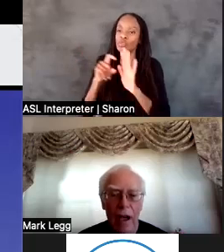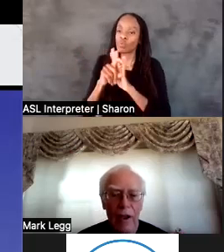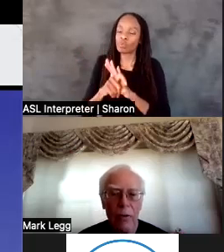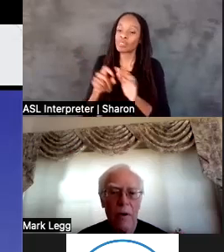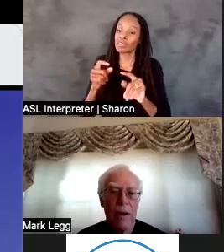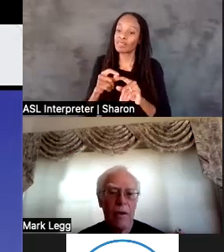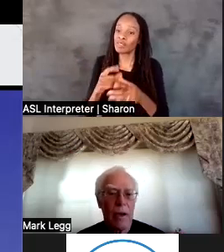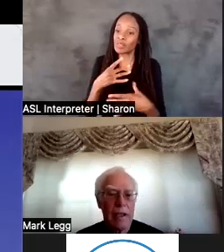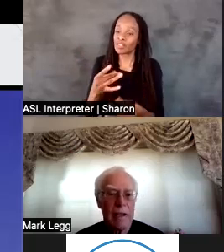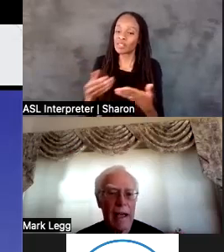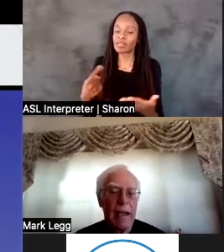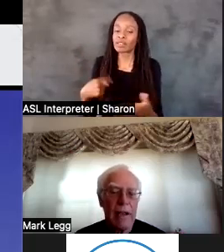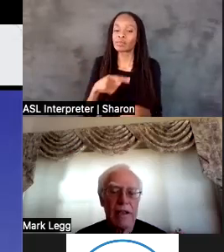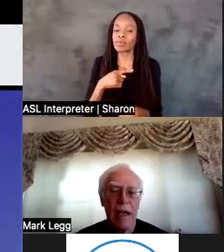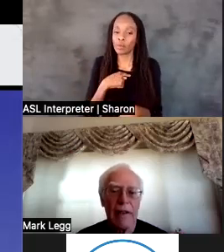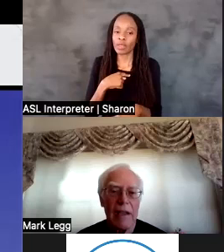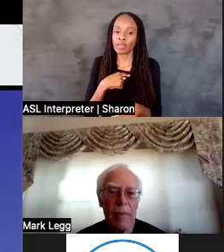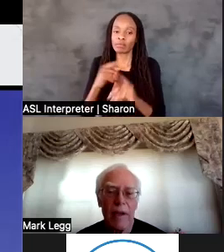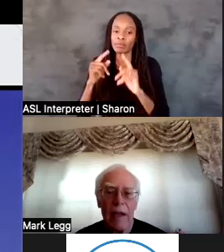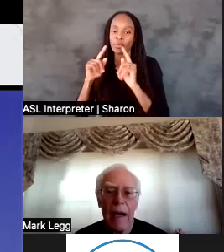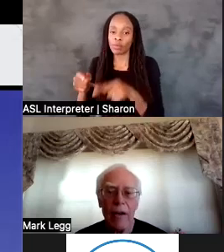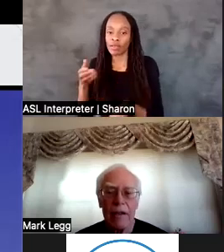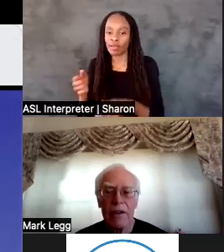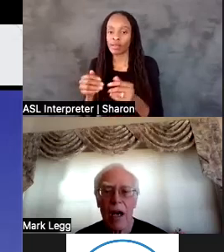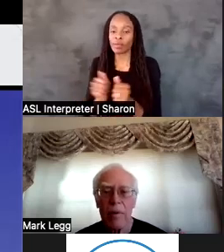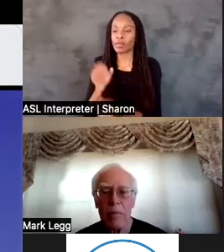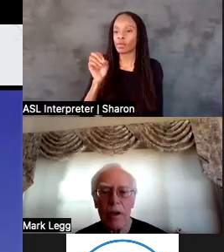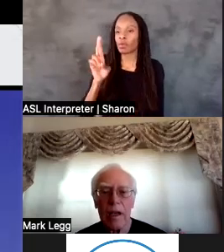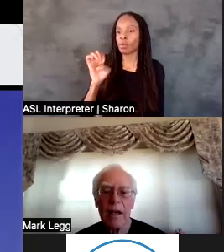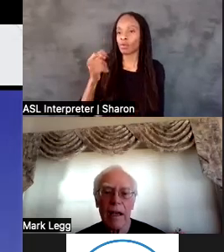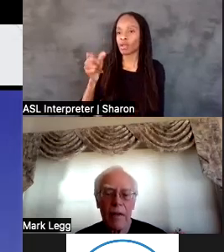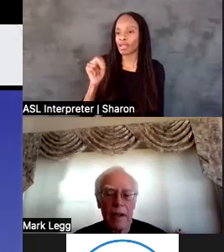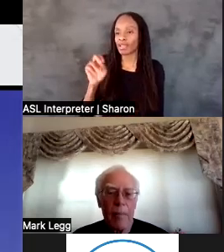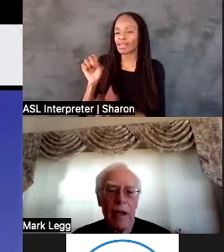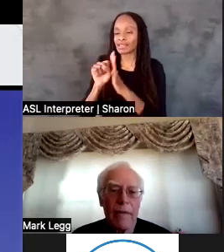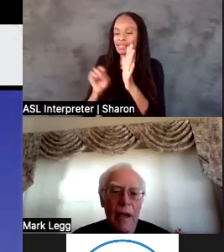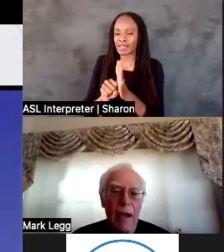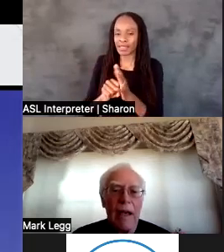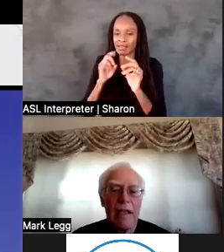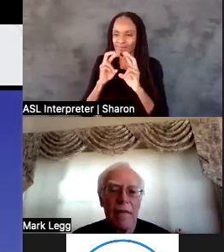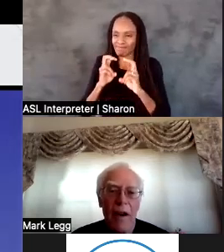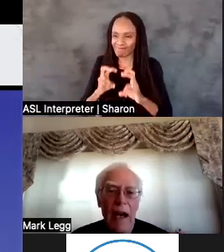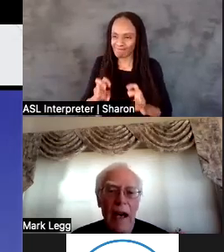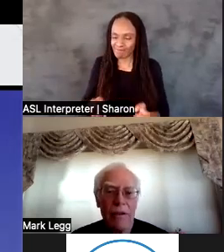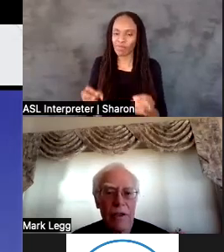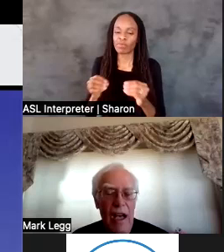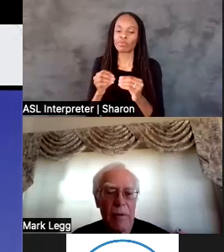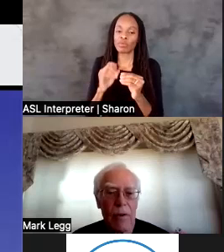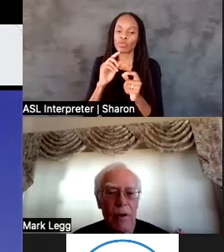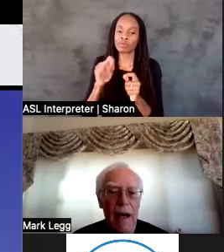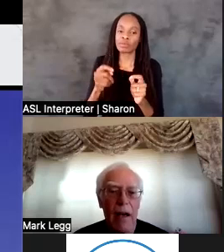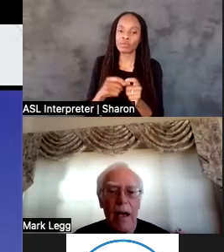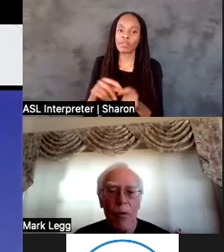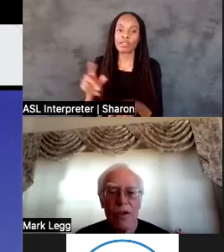things. So we went there with Oregon State to study the seeps and look at the scarp in more detail. And on the upper left is a very high resolution